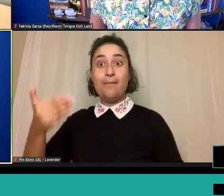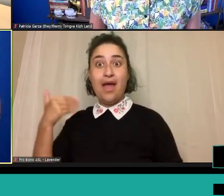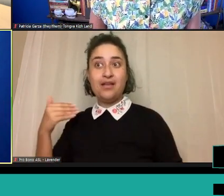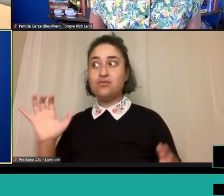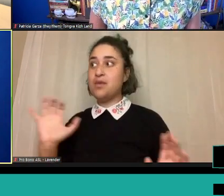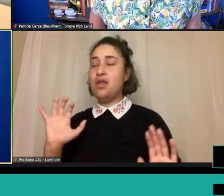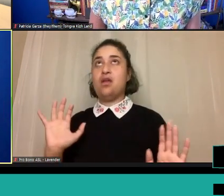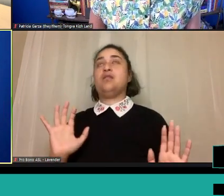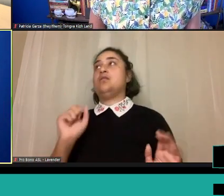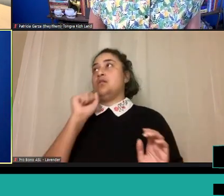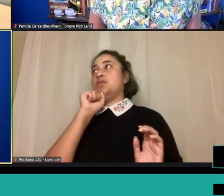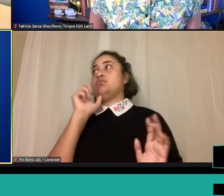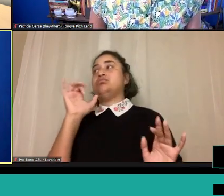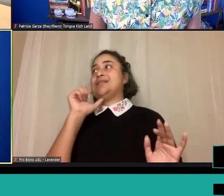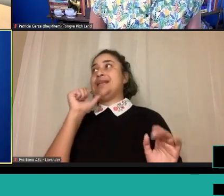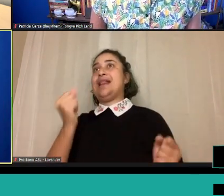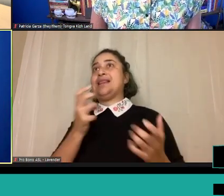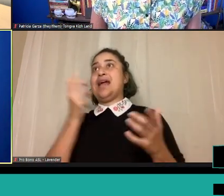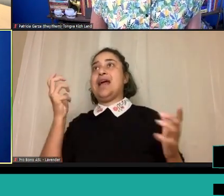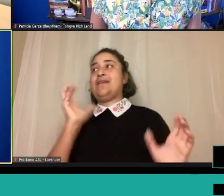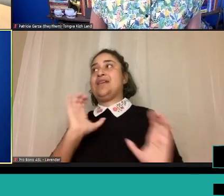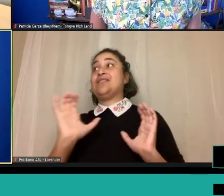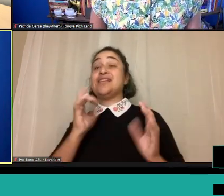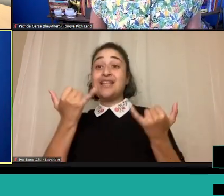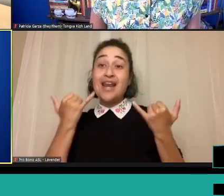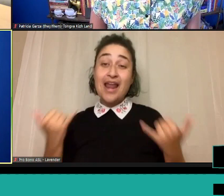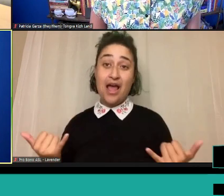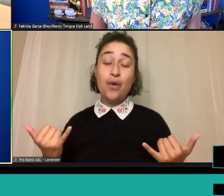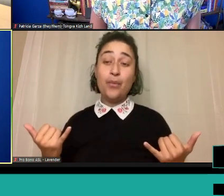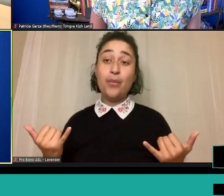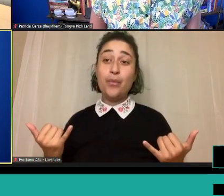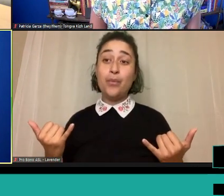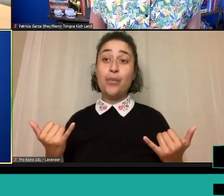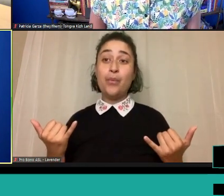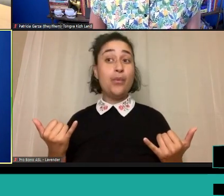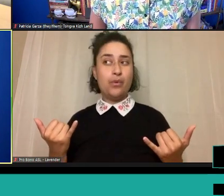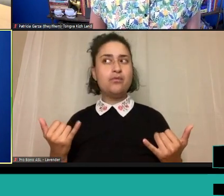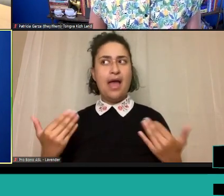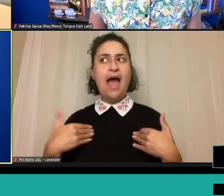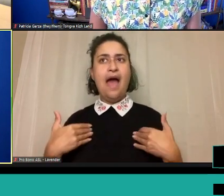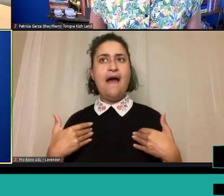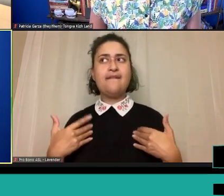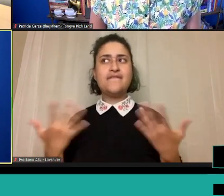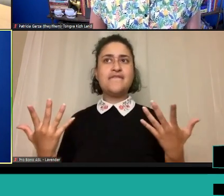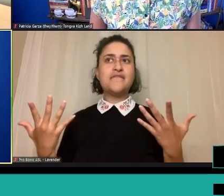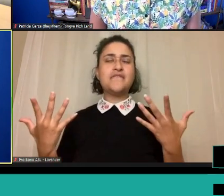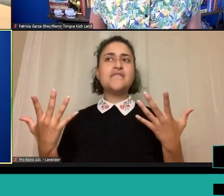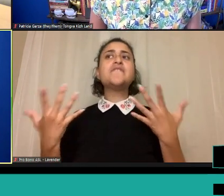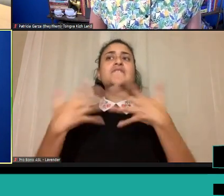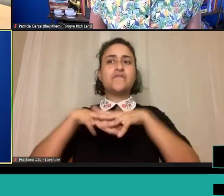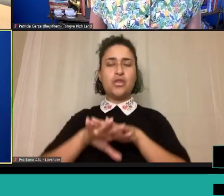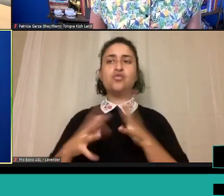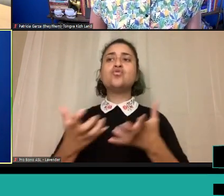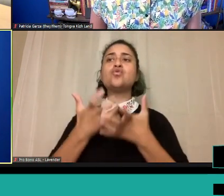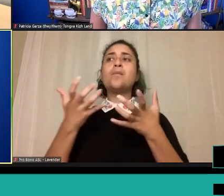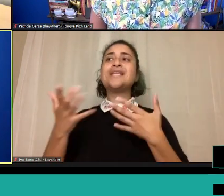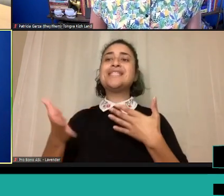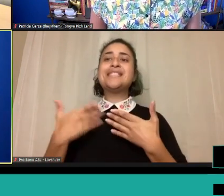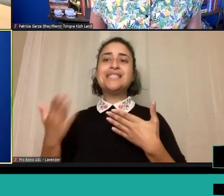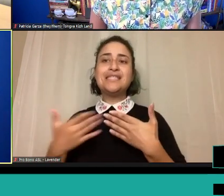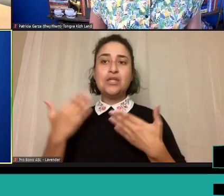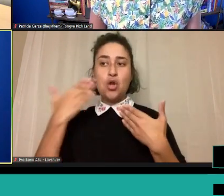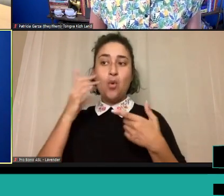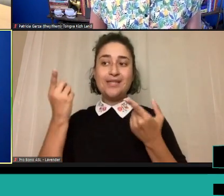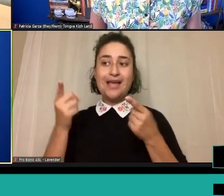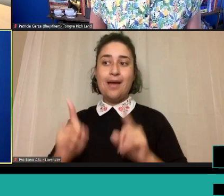know, there's not a lot of conversations, you know, and now, you know, there is. It's just so much easier to know what's happening all over the world,